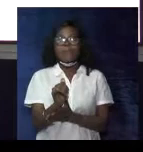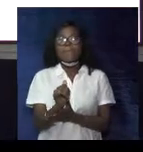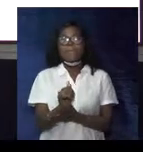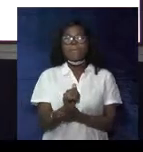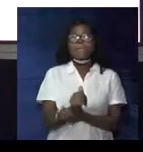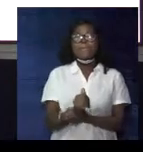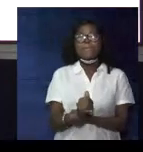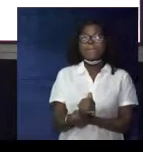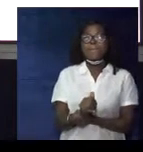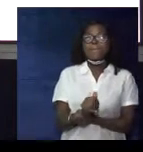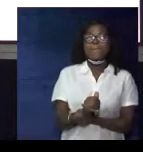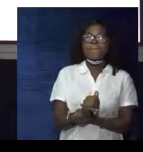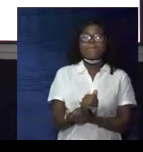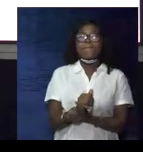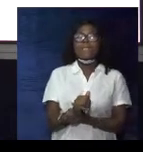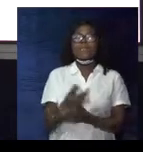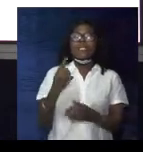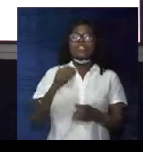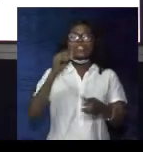correctly.